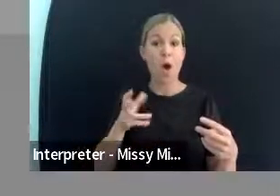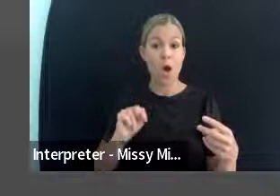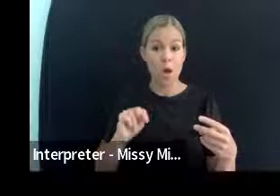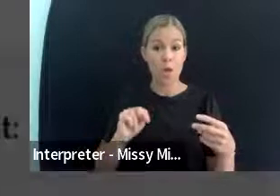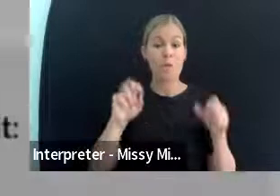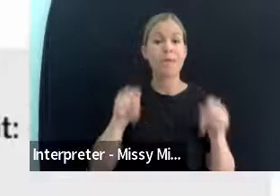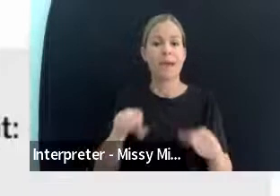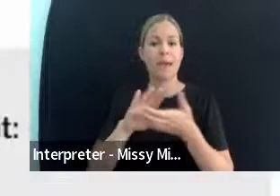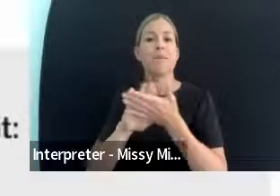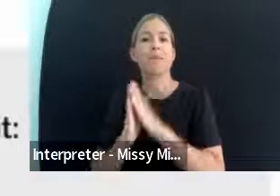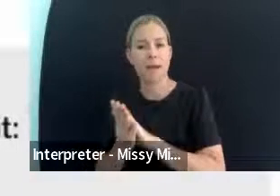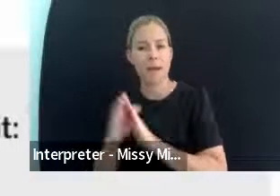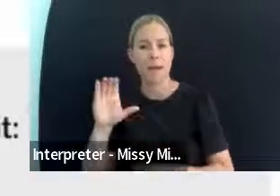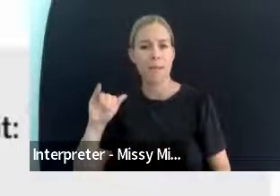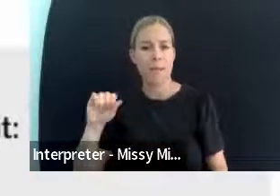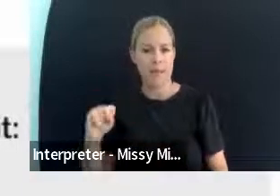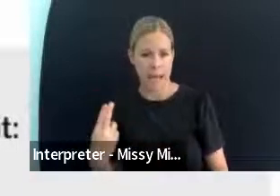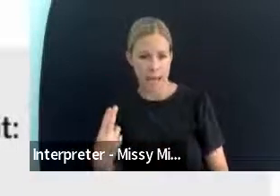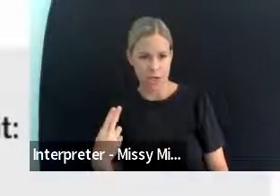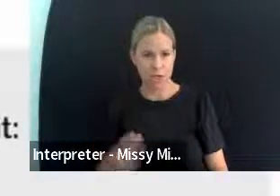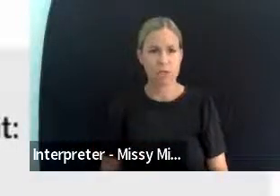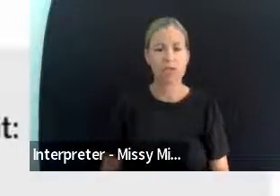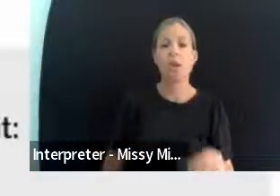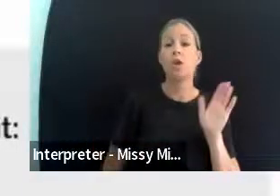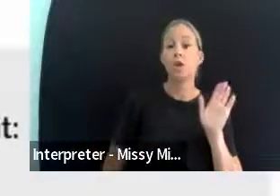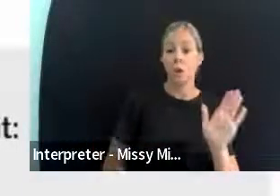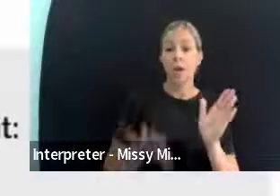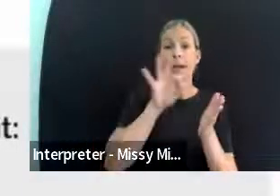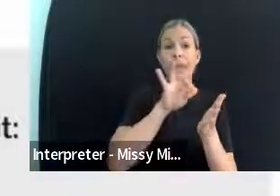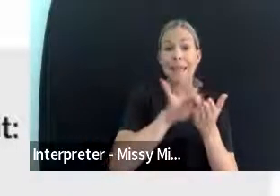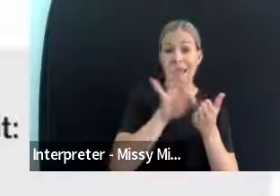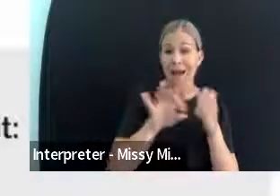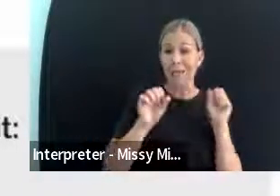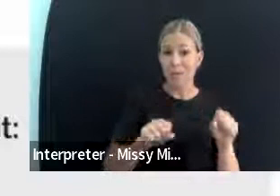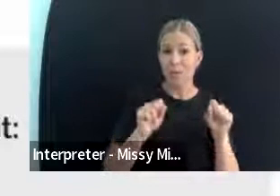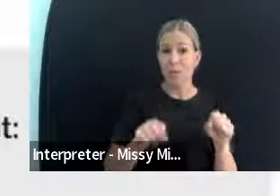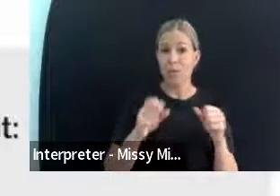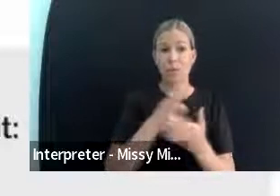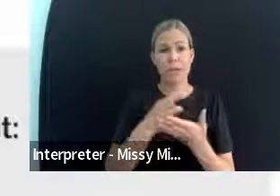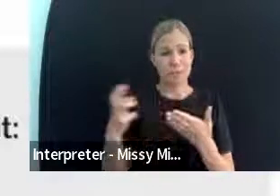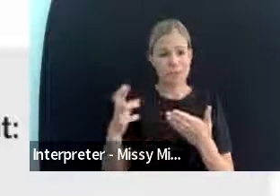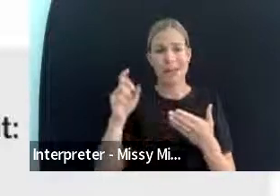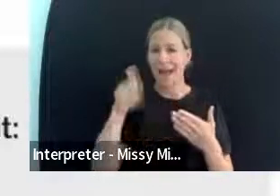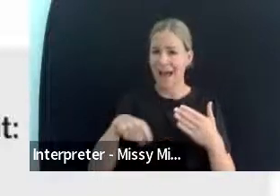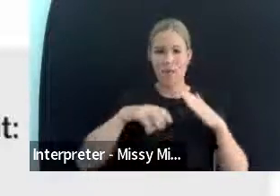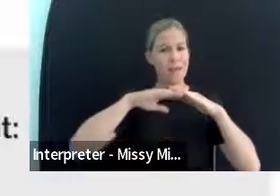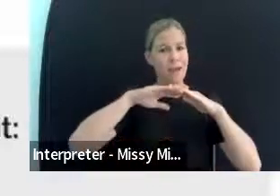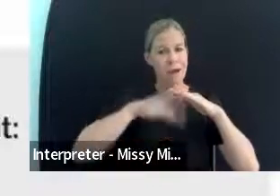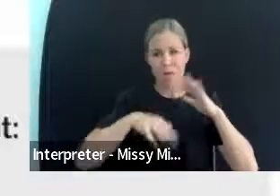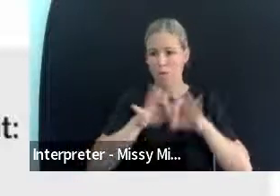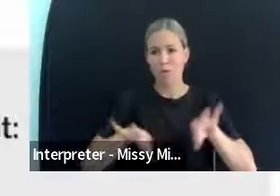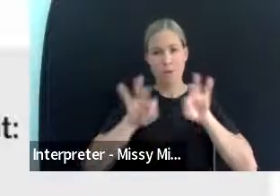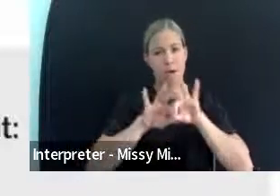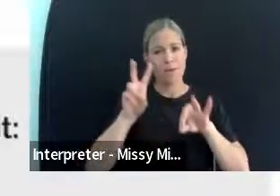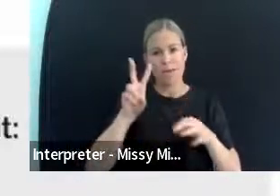cash. Your countable resources must not be worth more than $2,000 for an